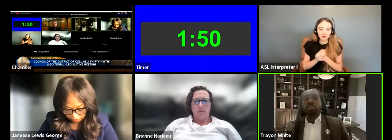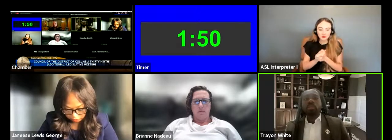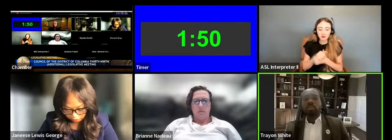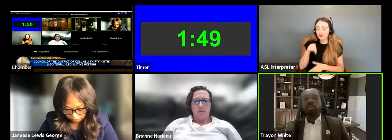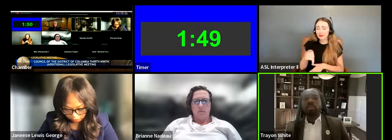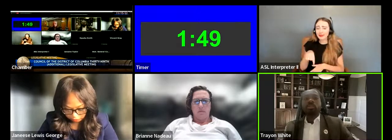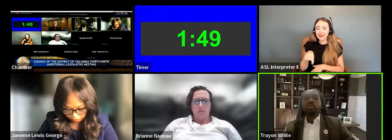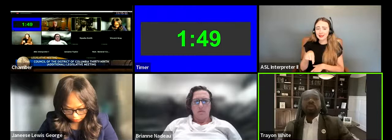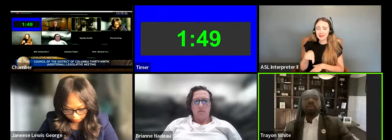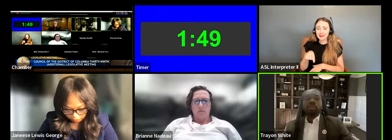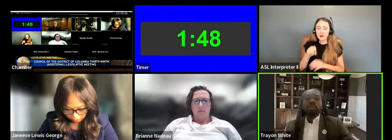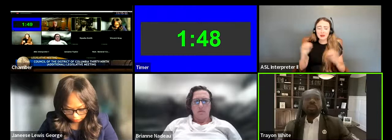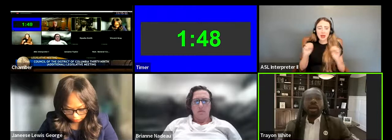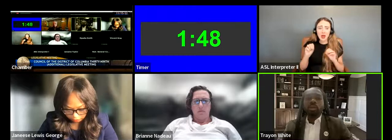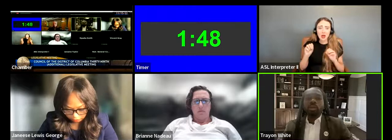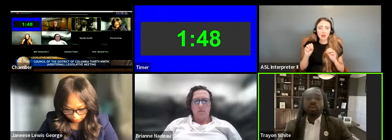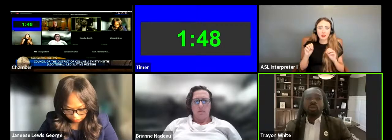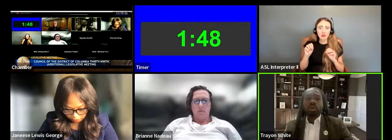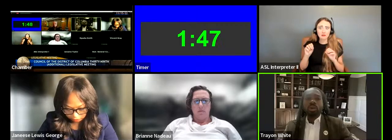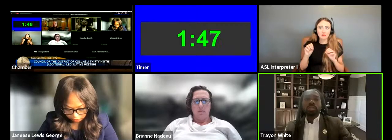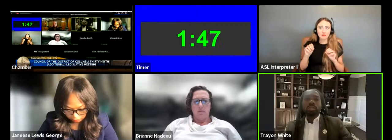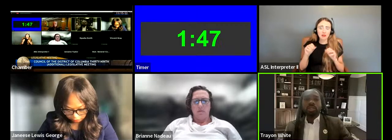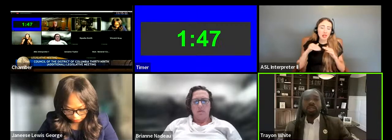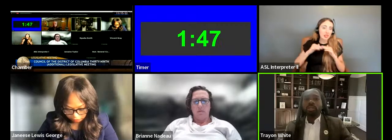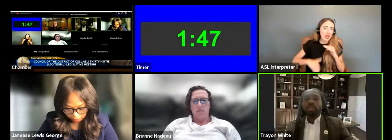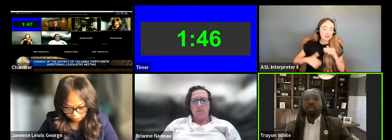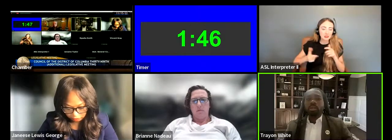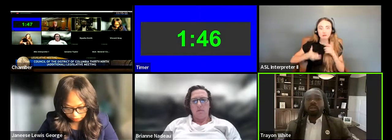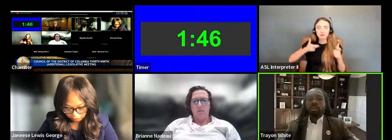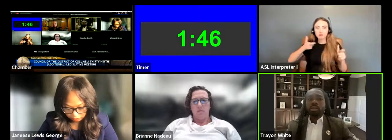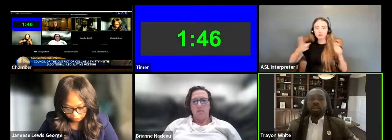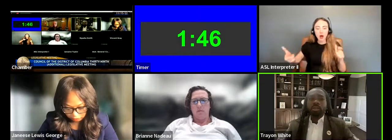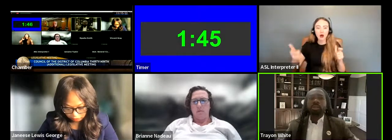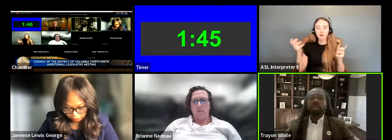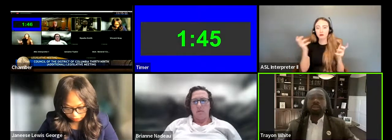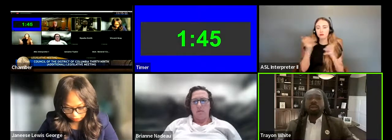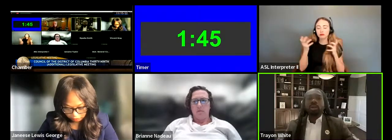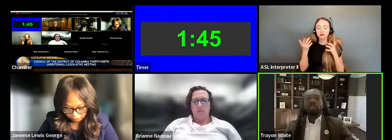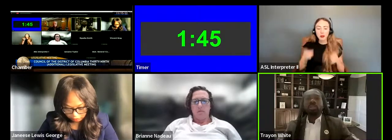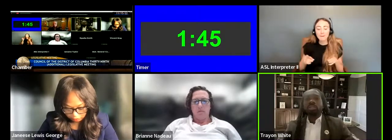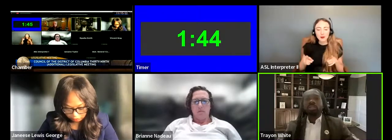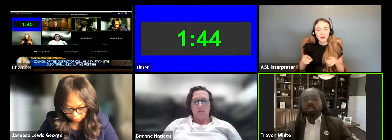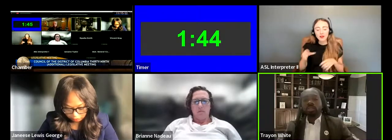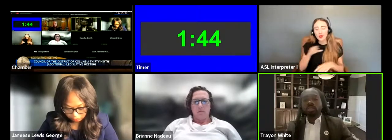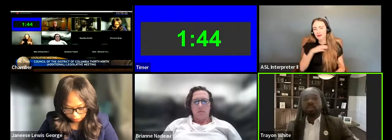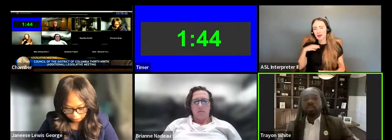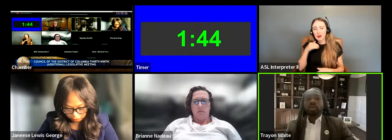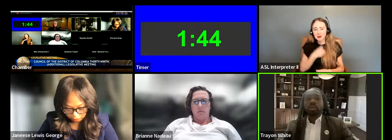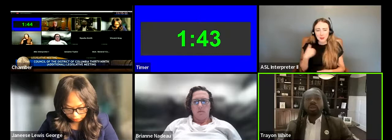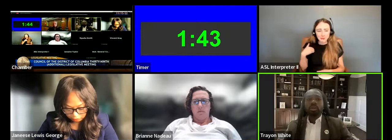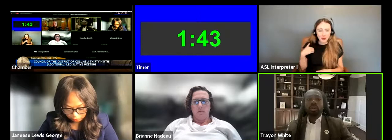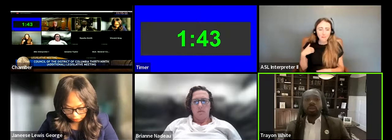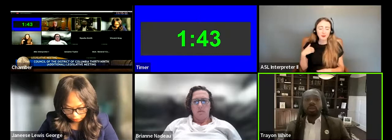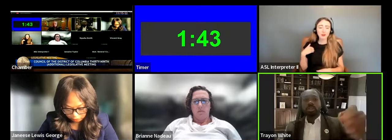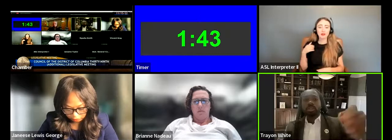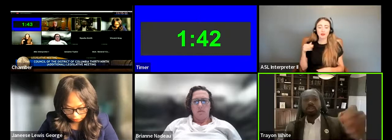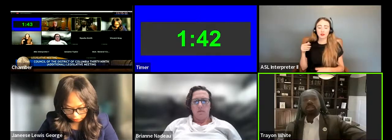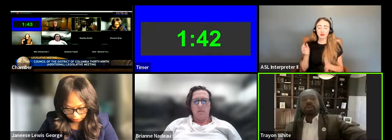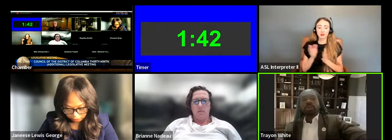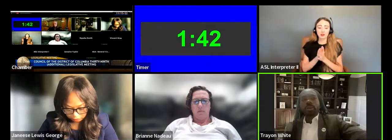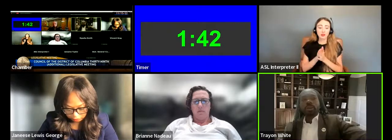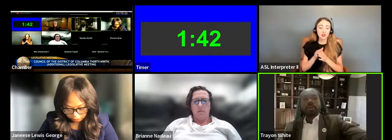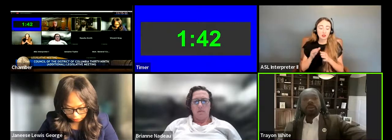a monumental feat by those who organized the commission, the council members, to do a extensive work to go into